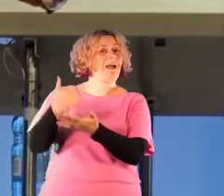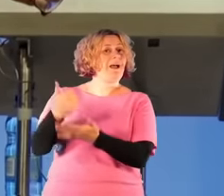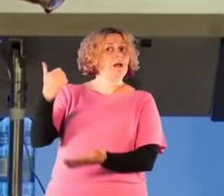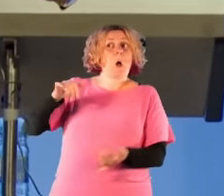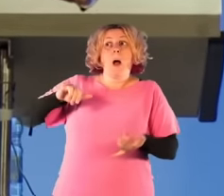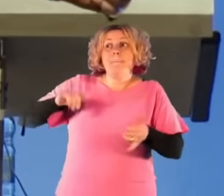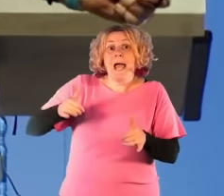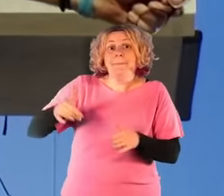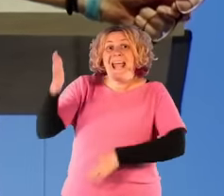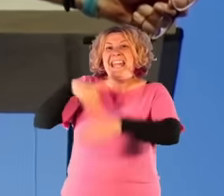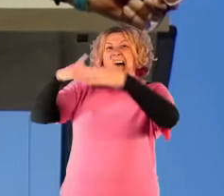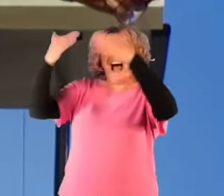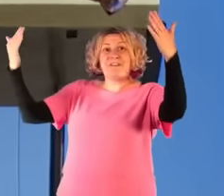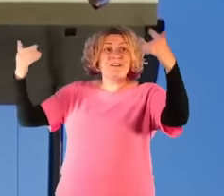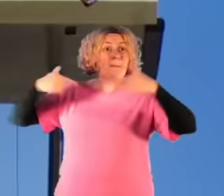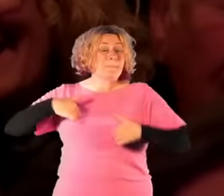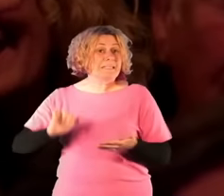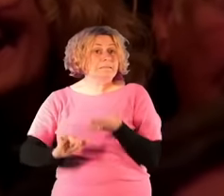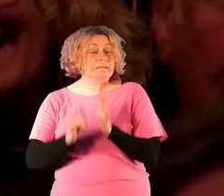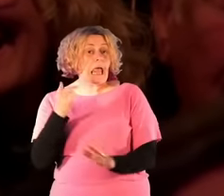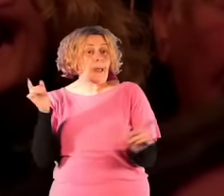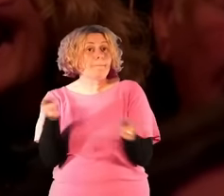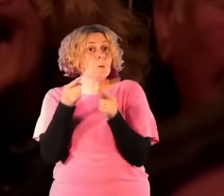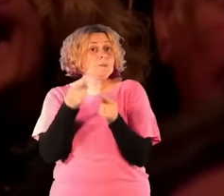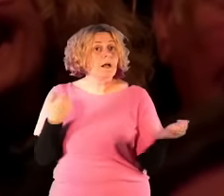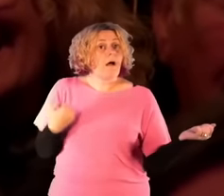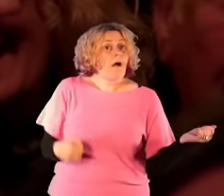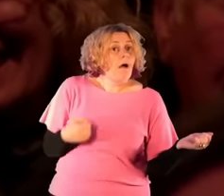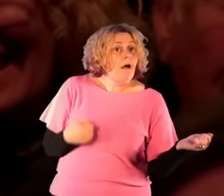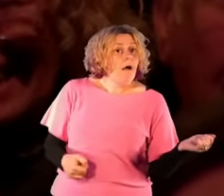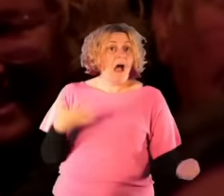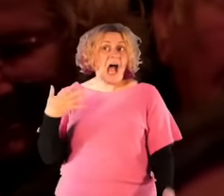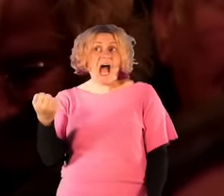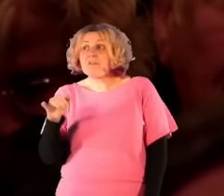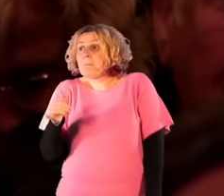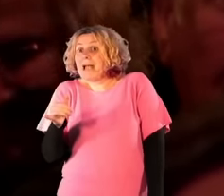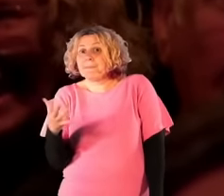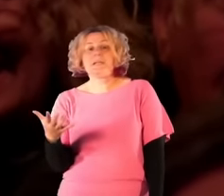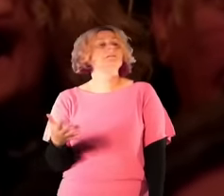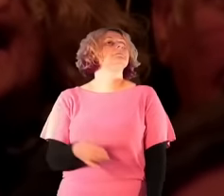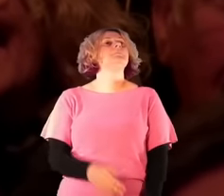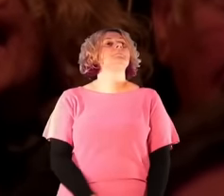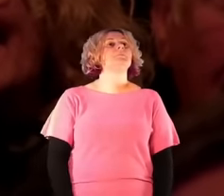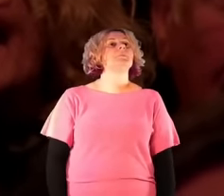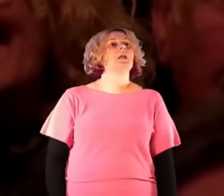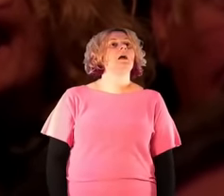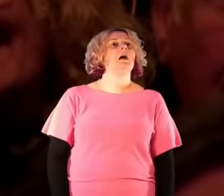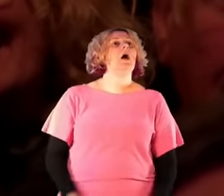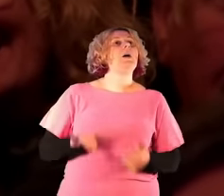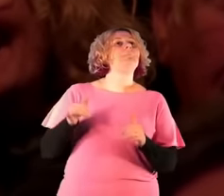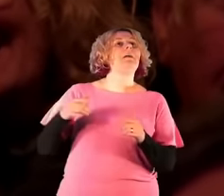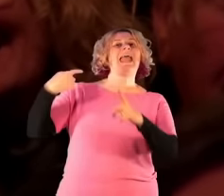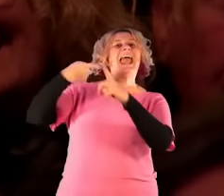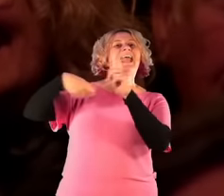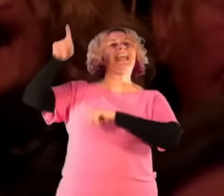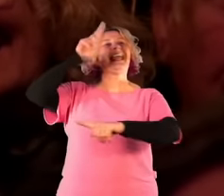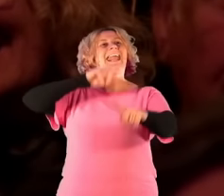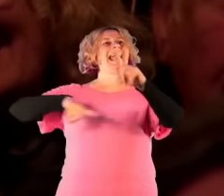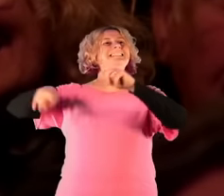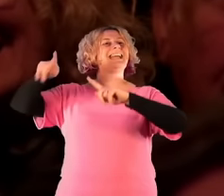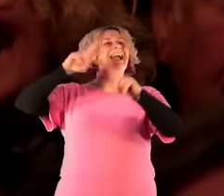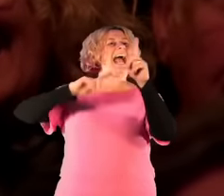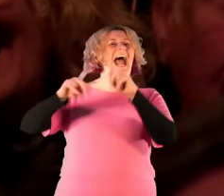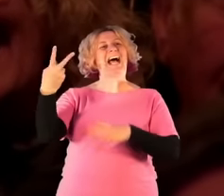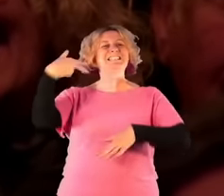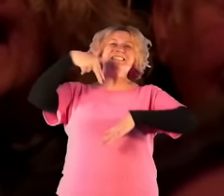in heaven, I'll get to play a musical instrument. Wouldn't that be wonderful? Maybe in the Keswick of heaven, I'll get to on the platform to play a